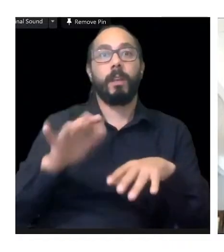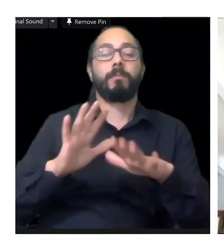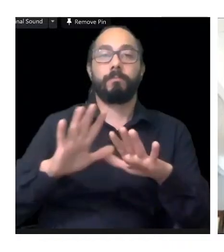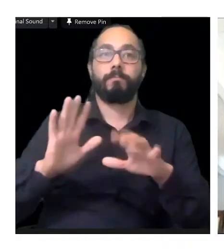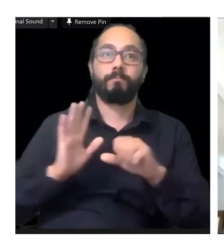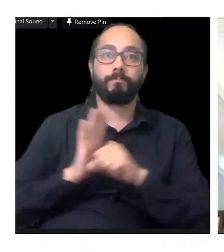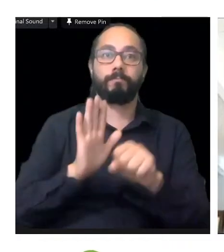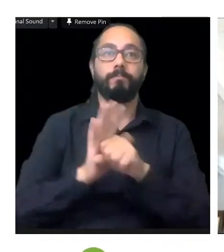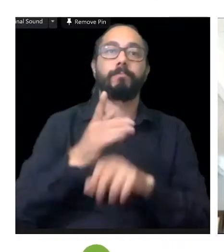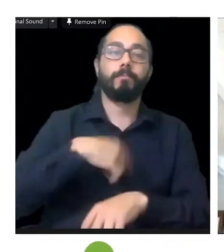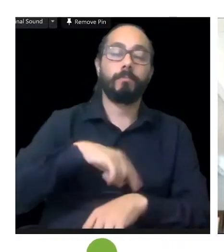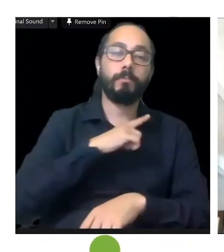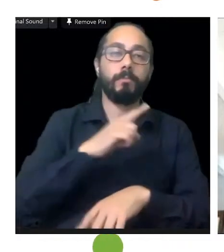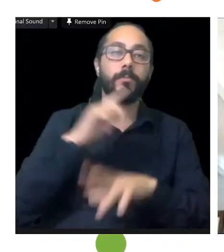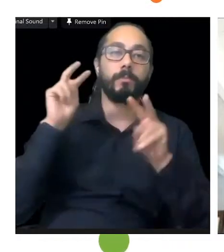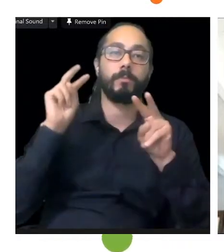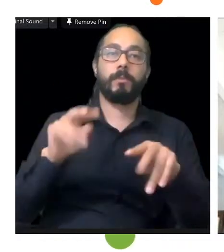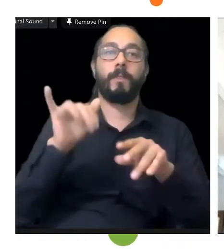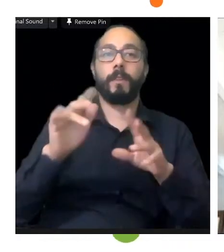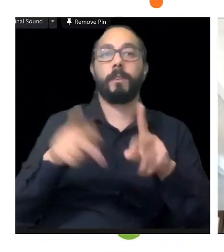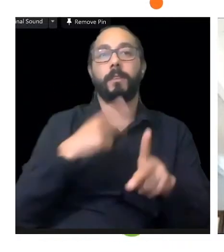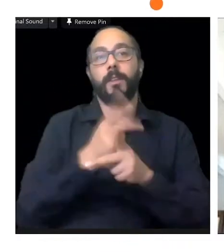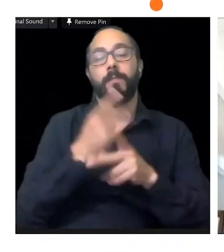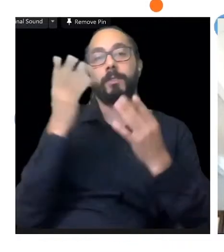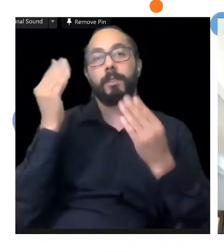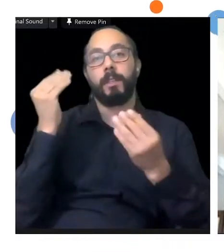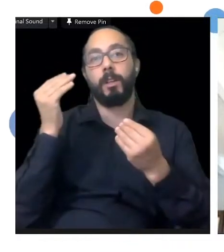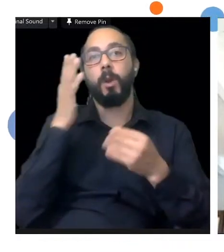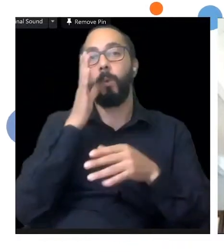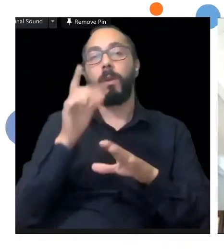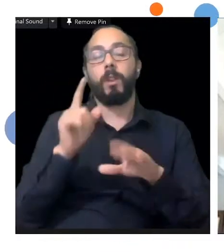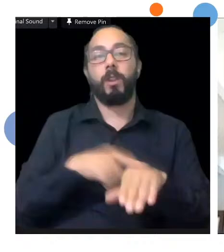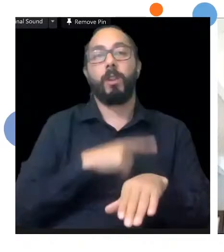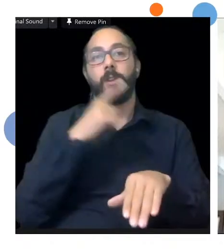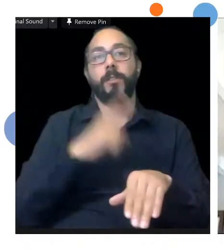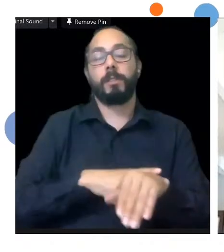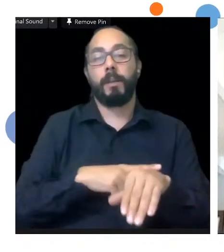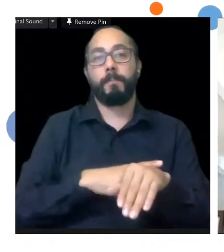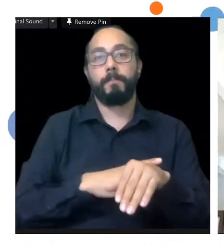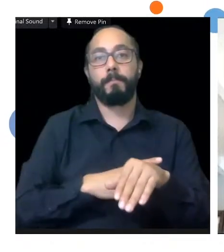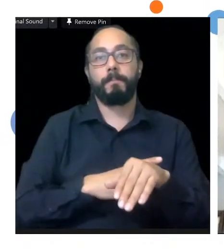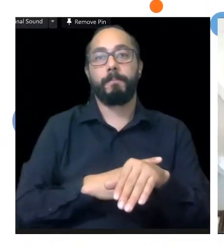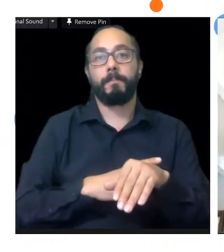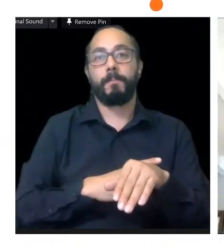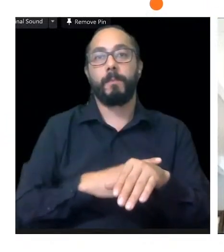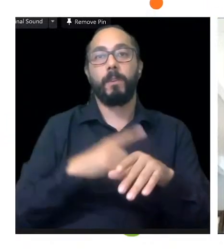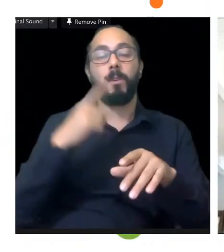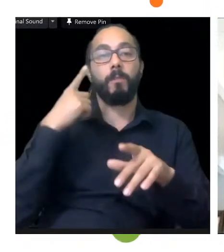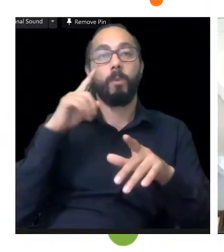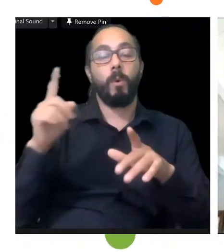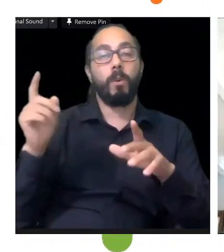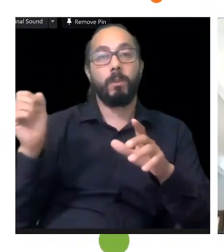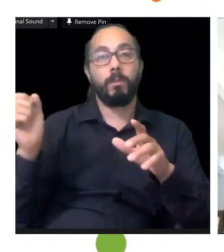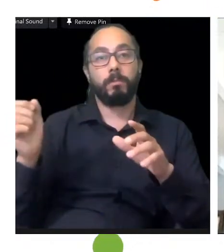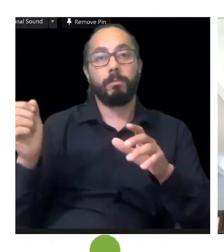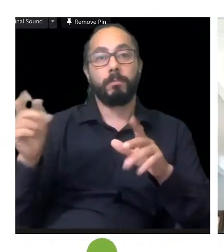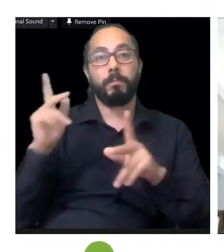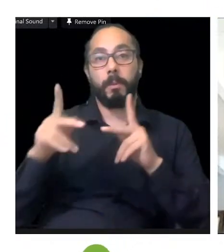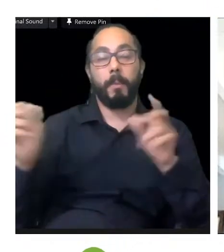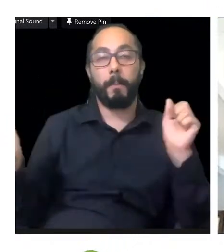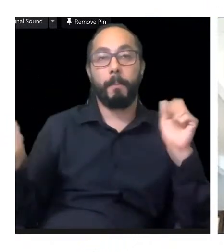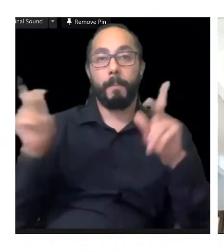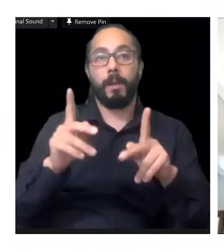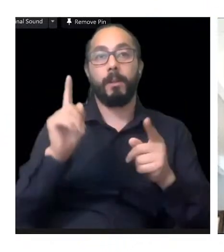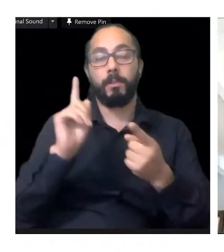at that type of data, that it will be a longer term haul in terms of returning folks to